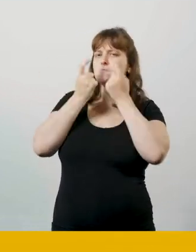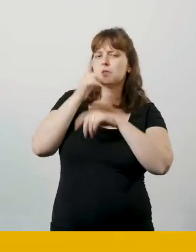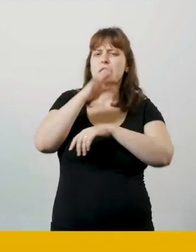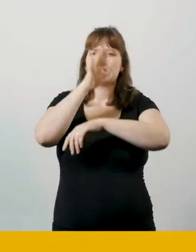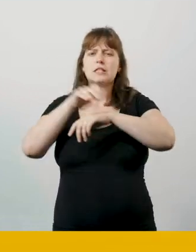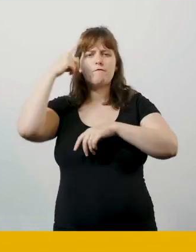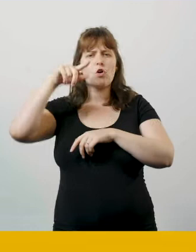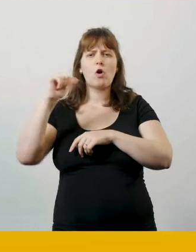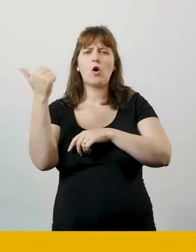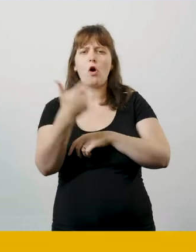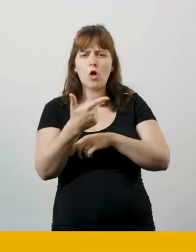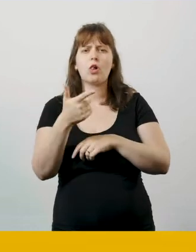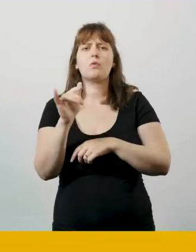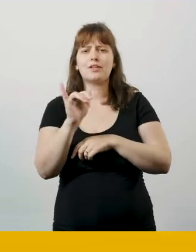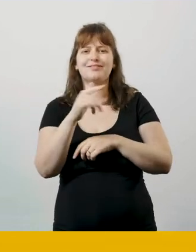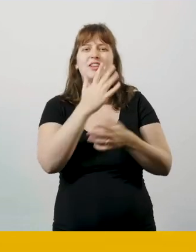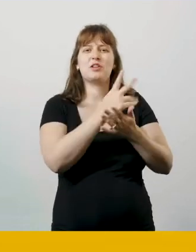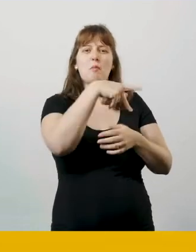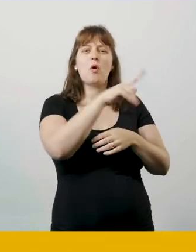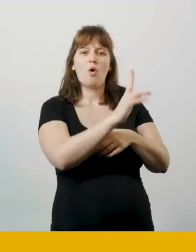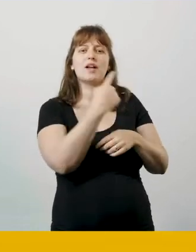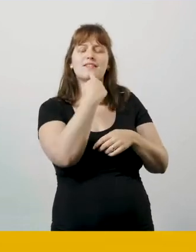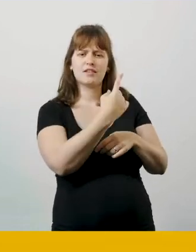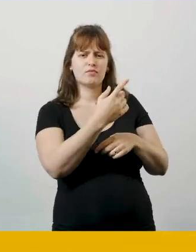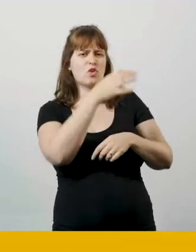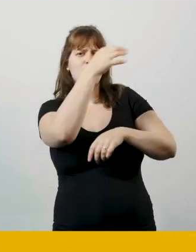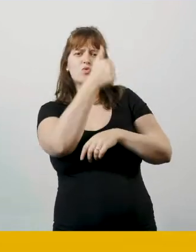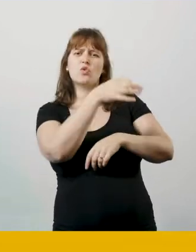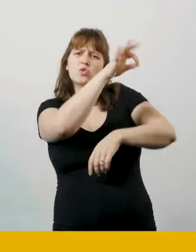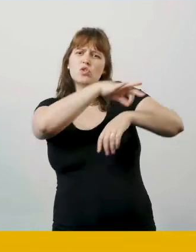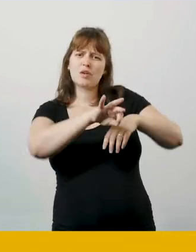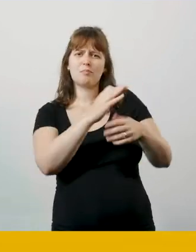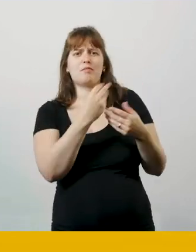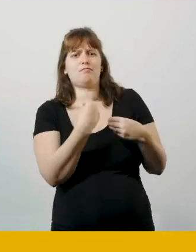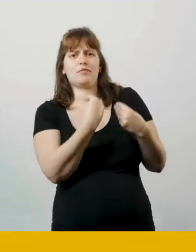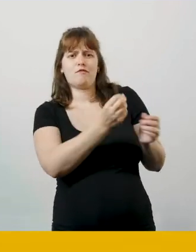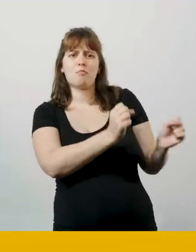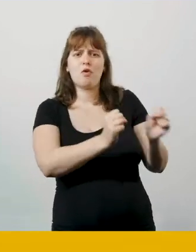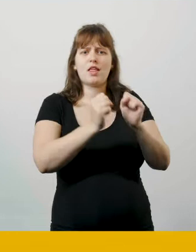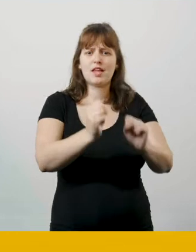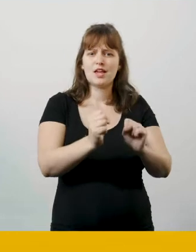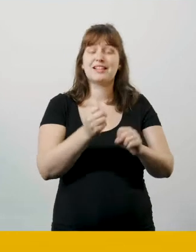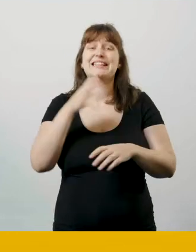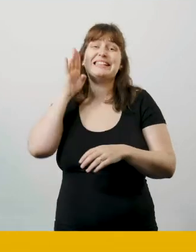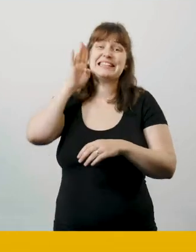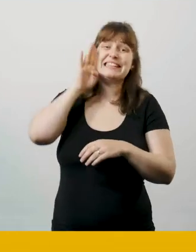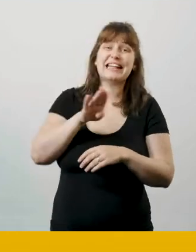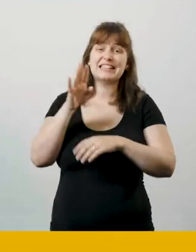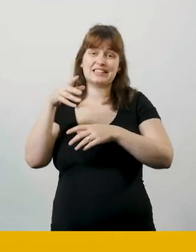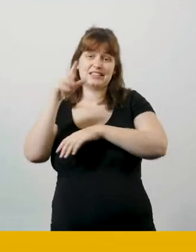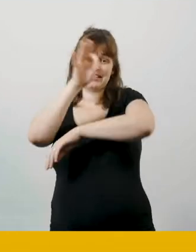all, Paul Hogan said, "A good design enables, bad design disables." If you think it through very